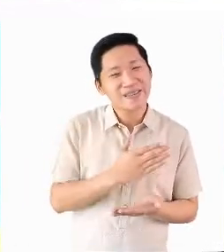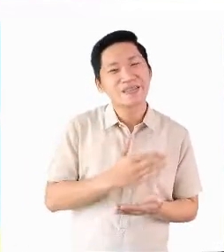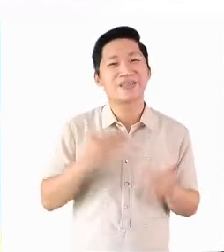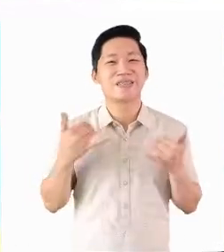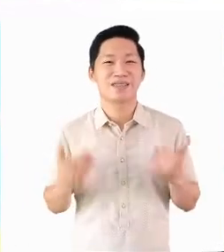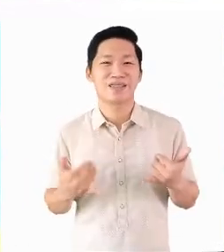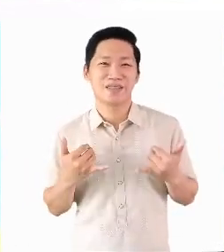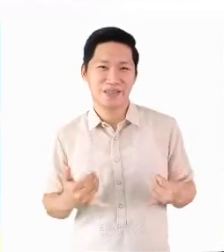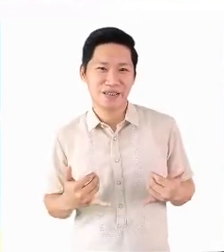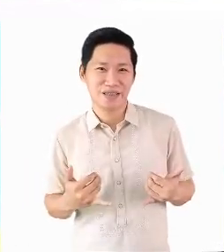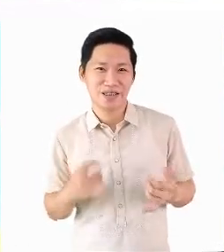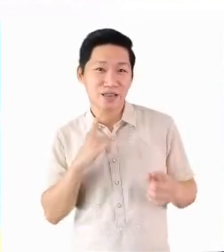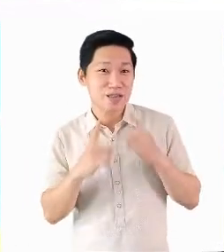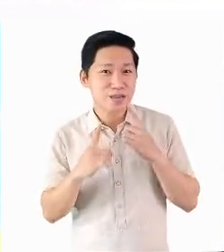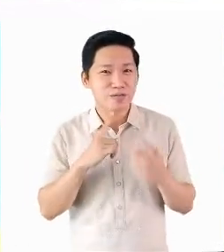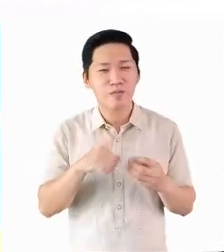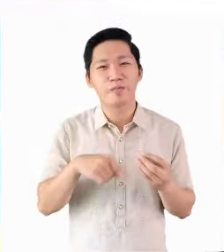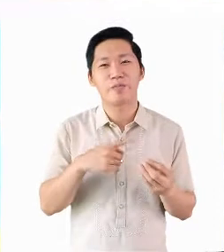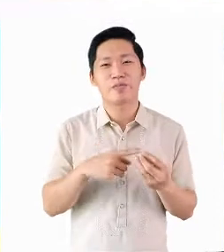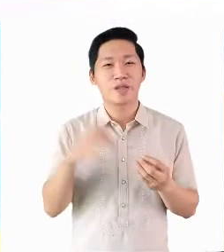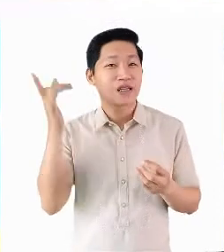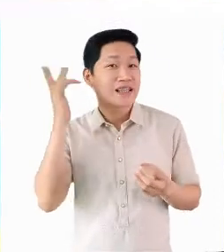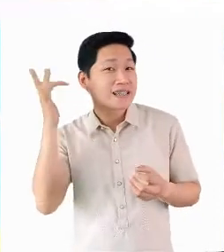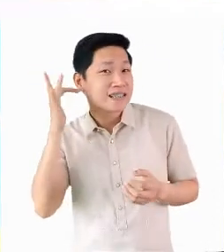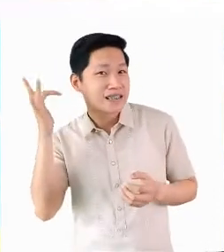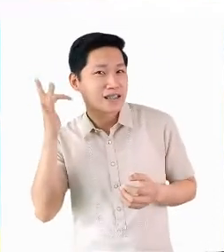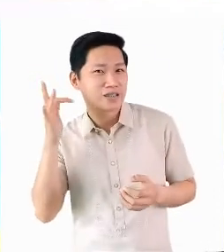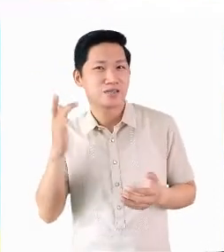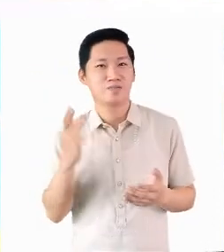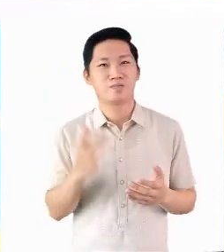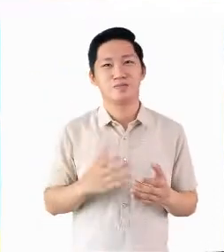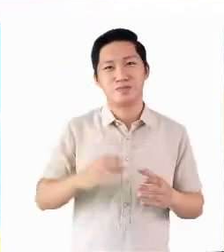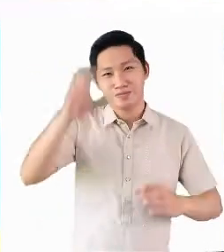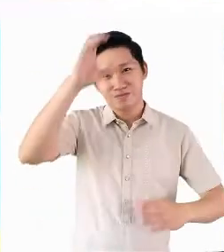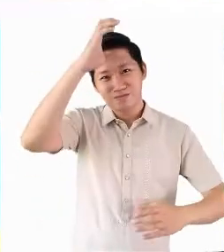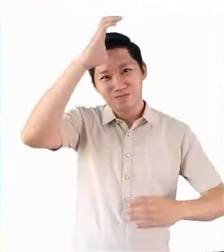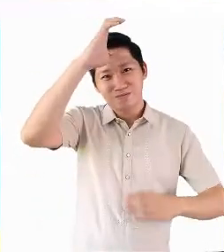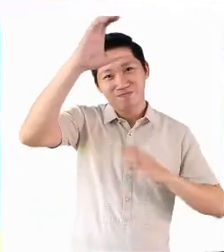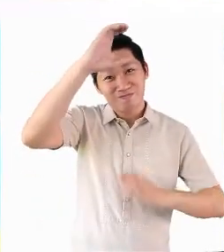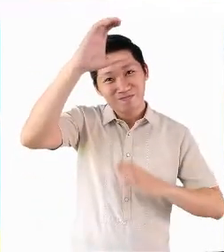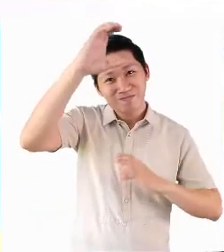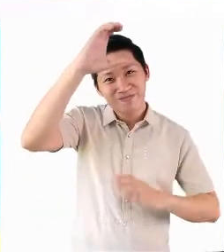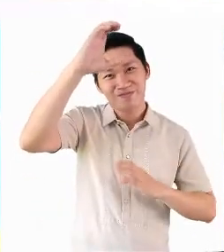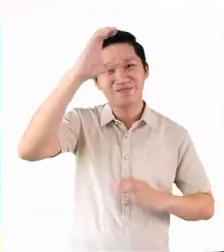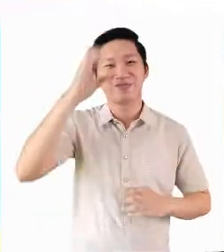today, we will talk about those noises that break down our communication.